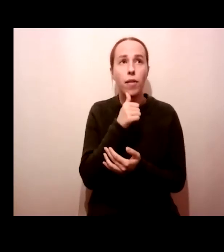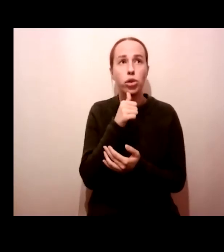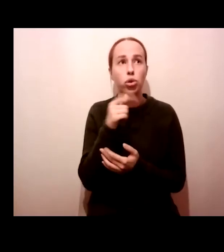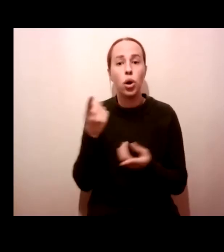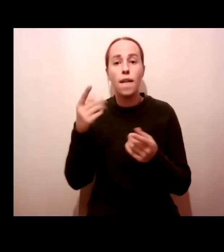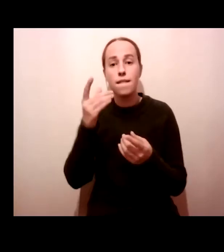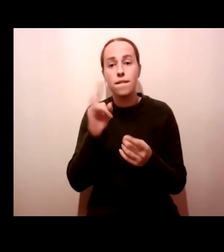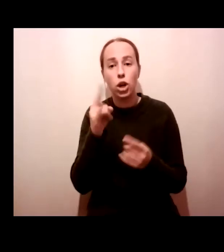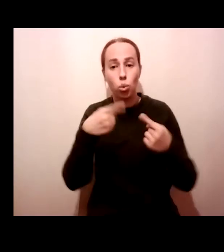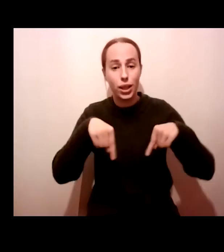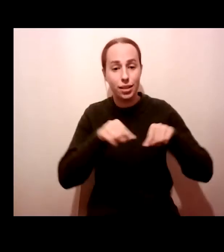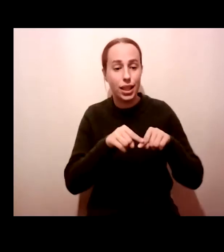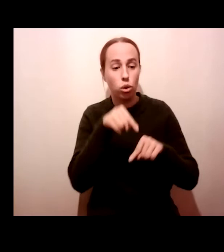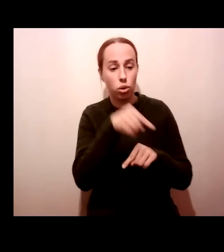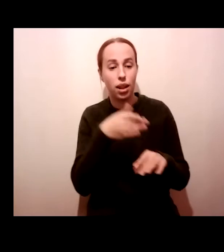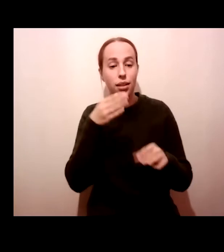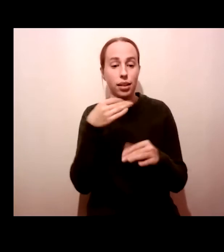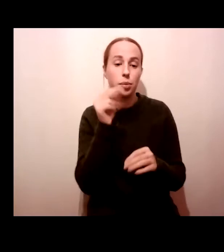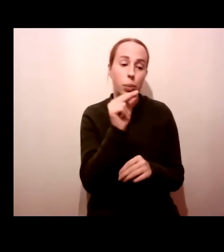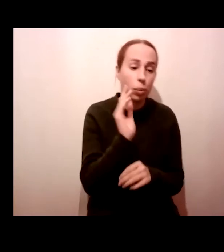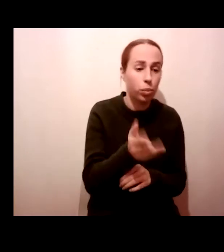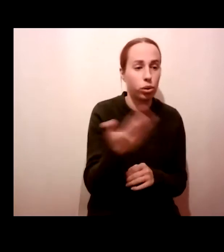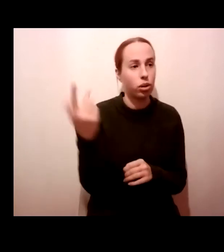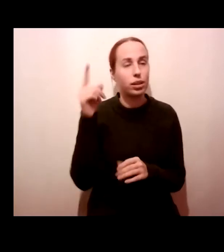assistance. They are